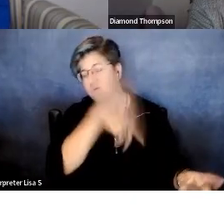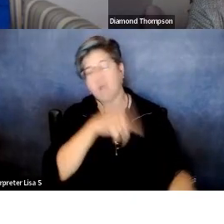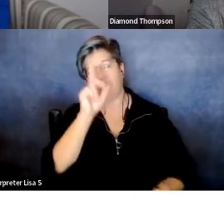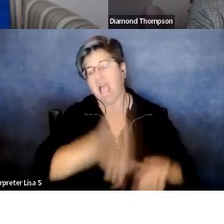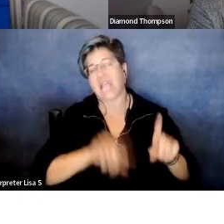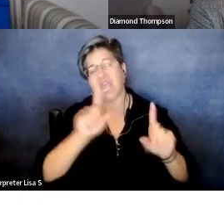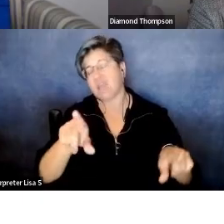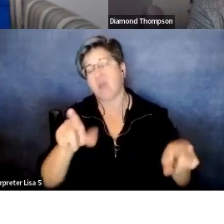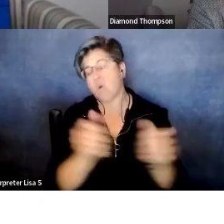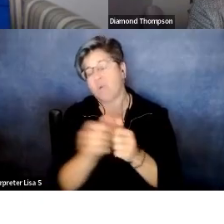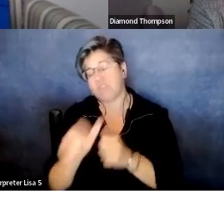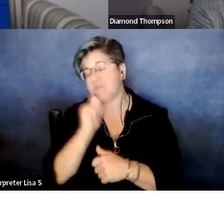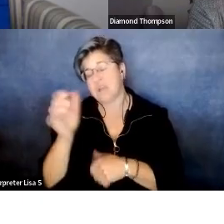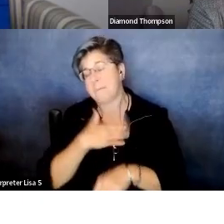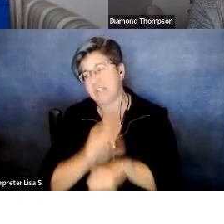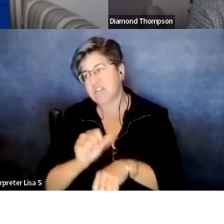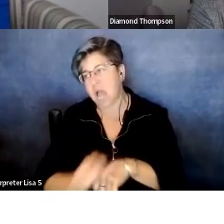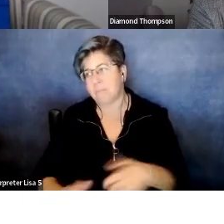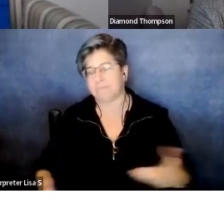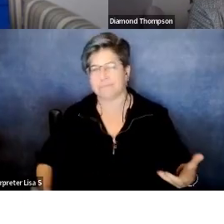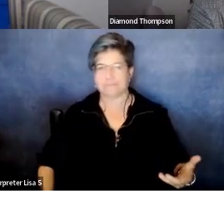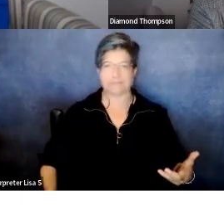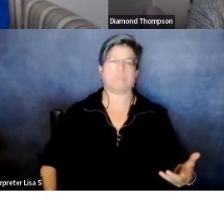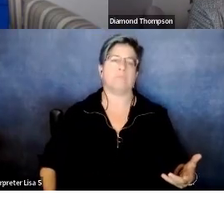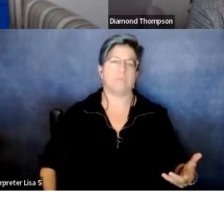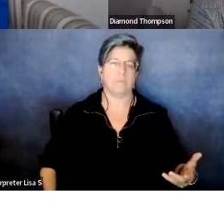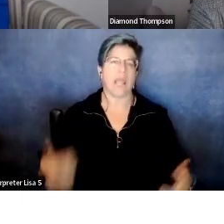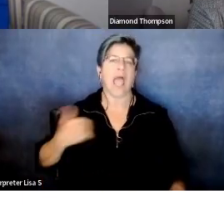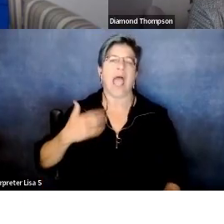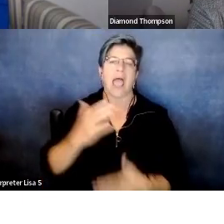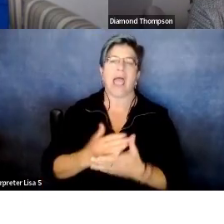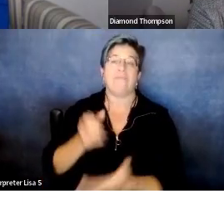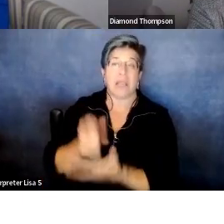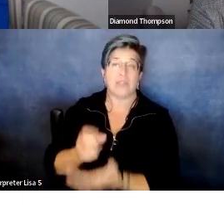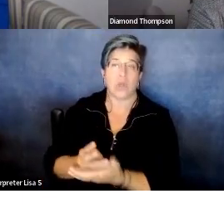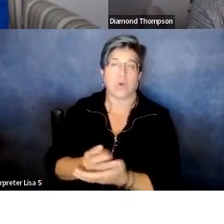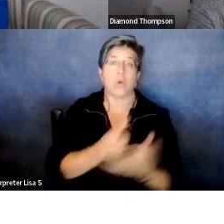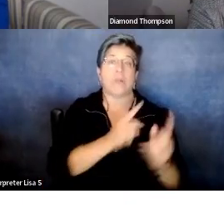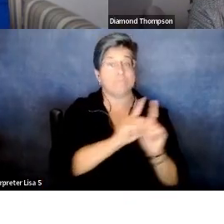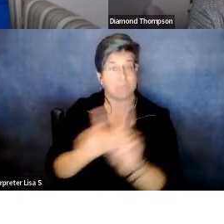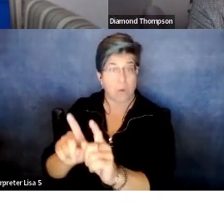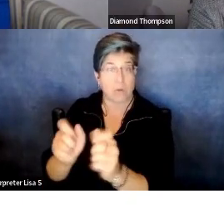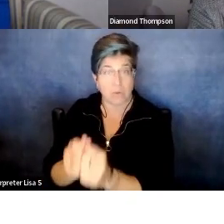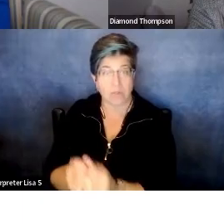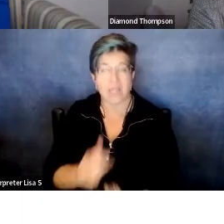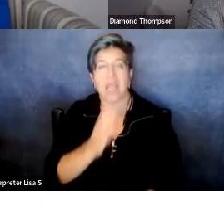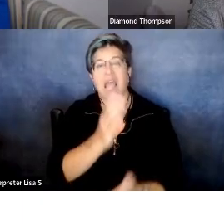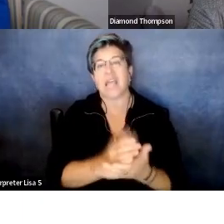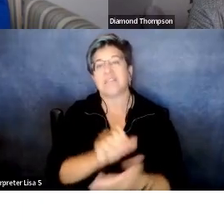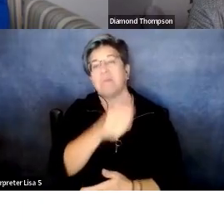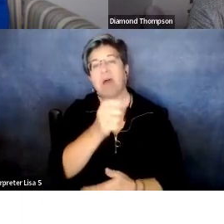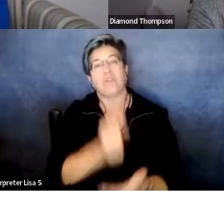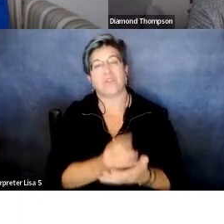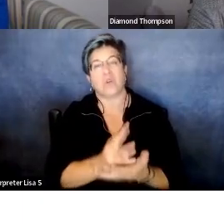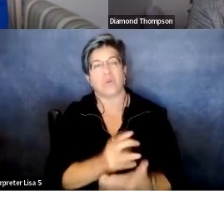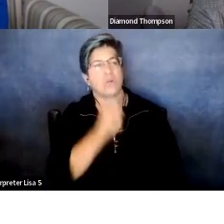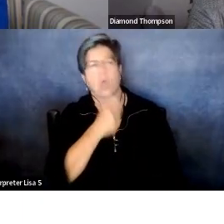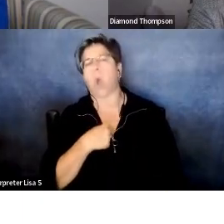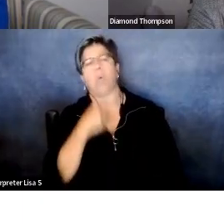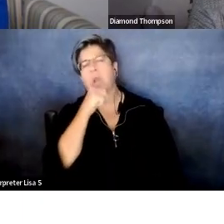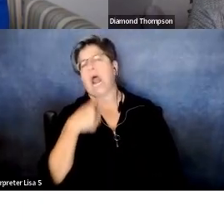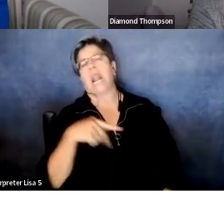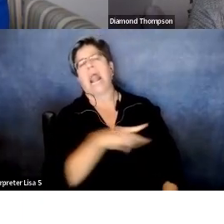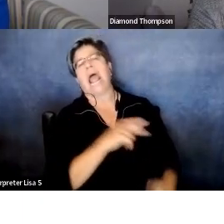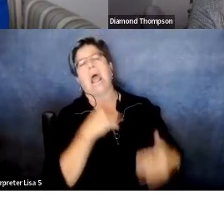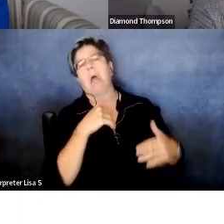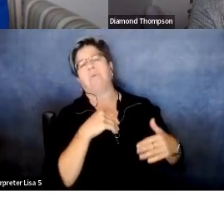not my job. And it's like, I've had some social workers that came with me. I've had some social workers that just lie and say, "Oh, I can't." And that's what makes me